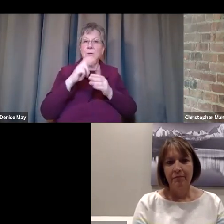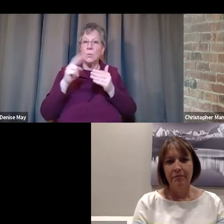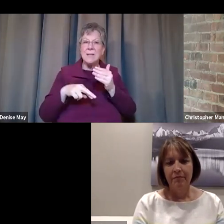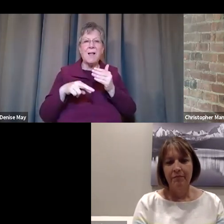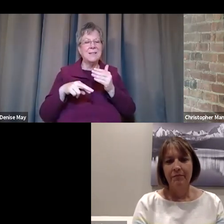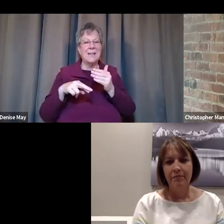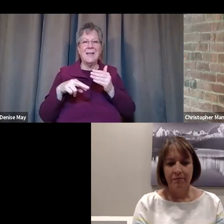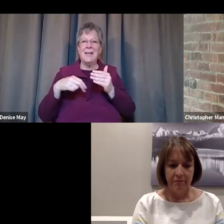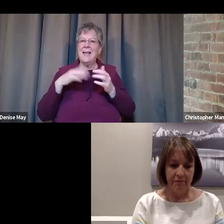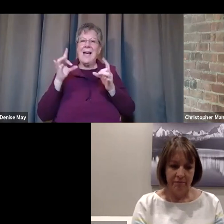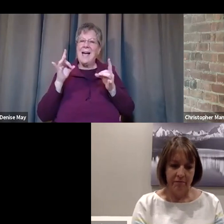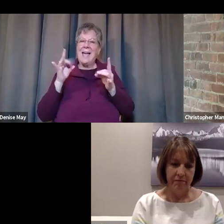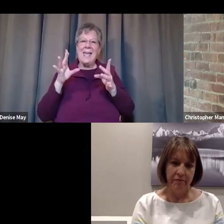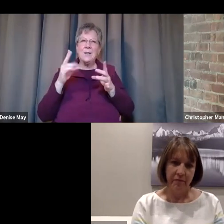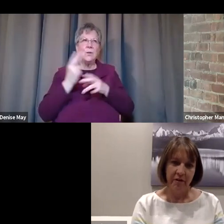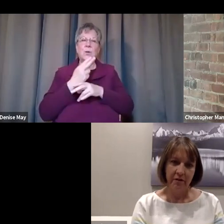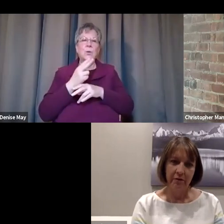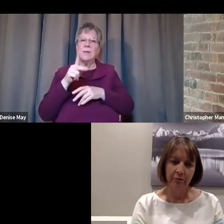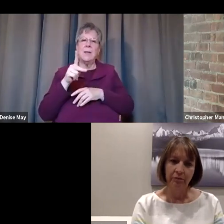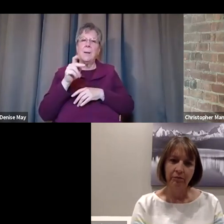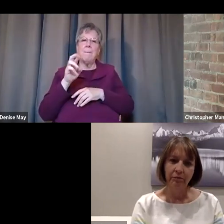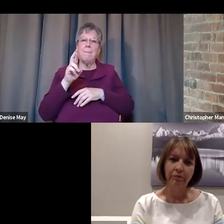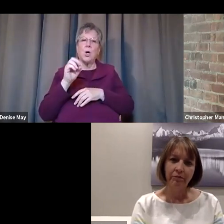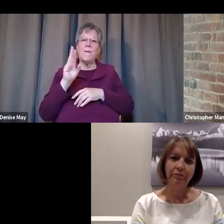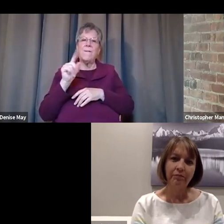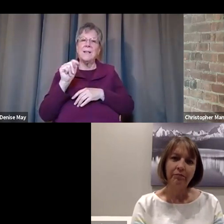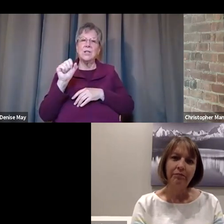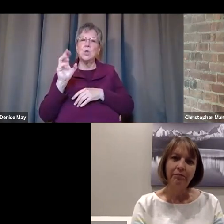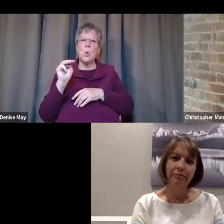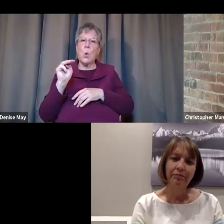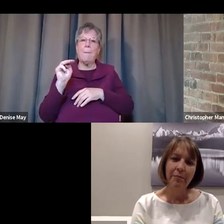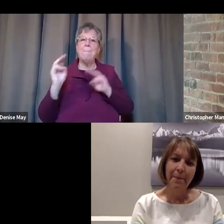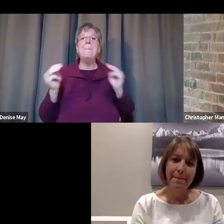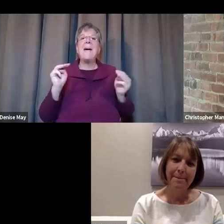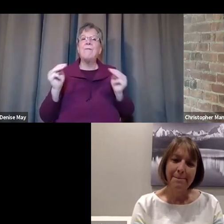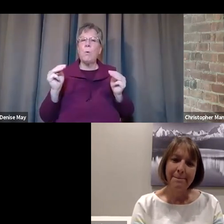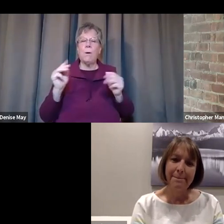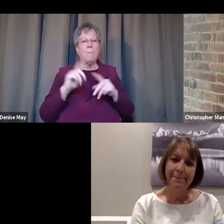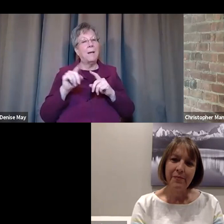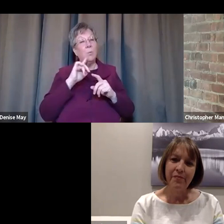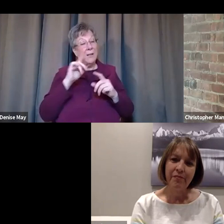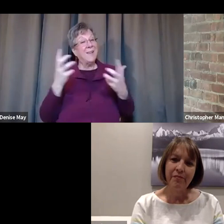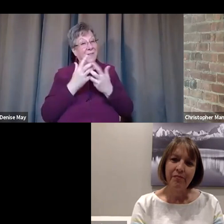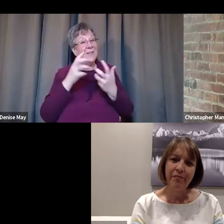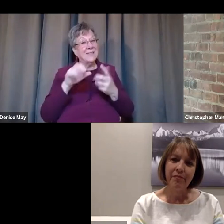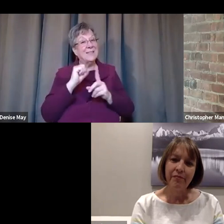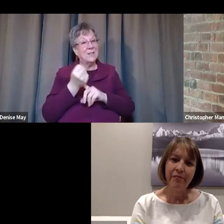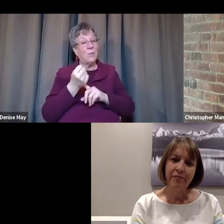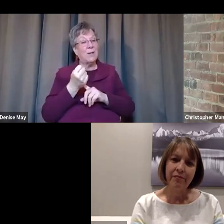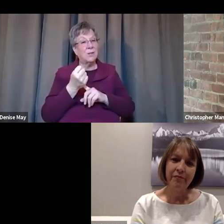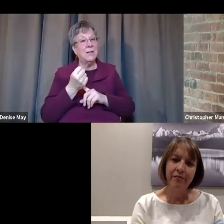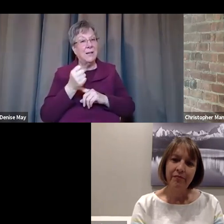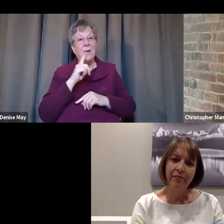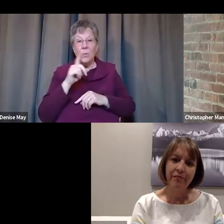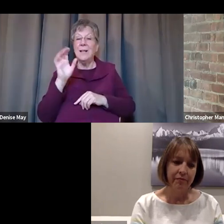I hate to use the perfect storm metaphor because it's so overused in politics and sports and elsewhere, but it really was